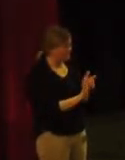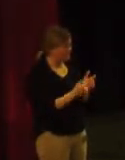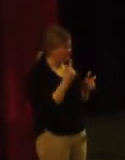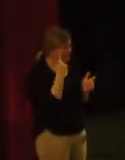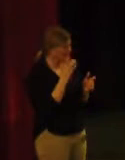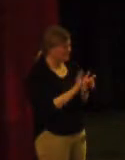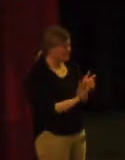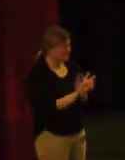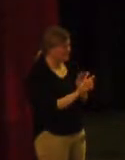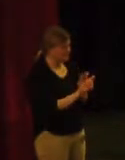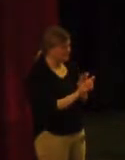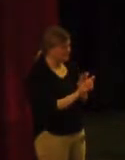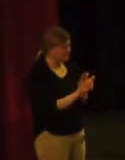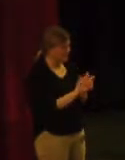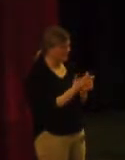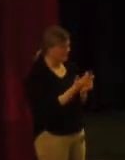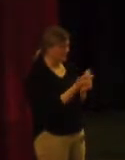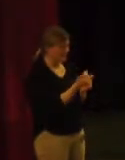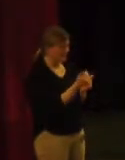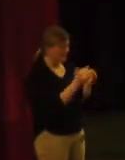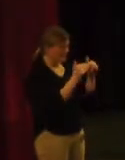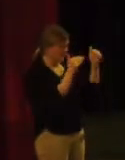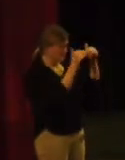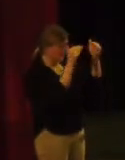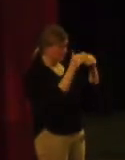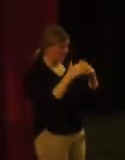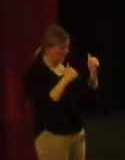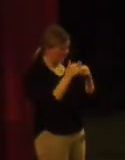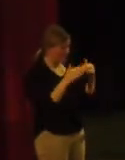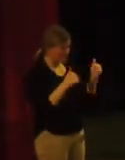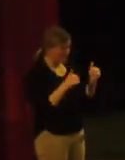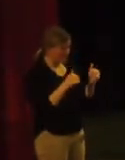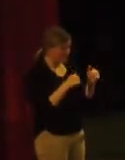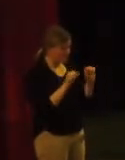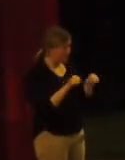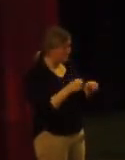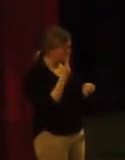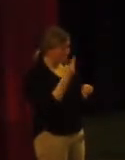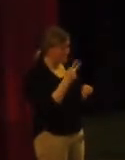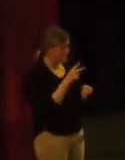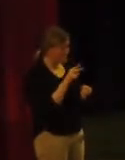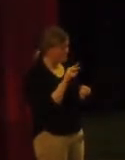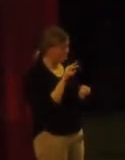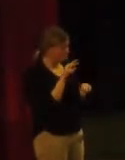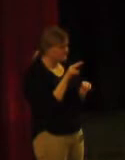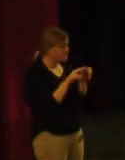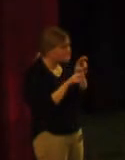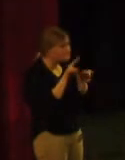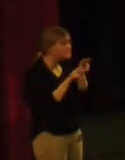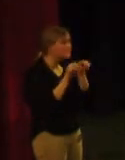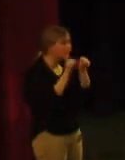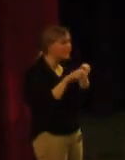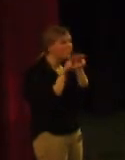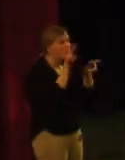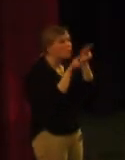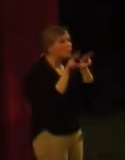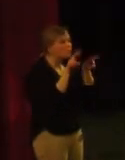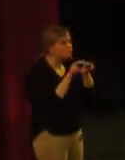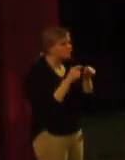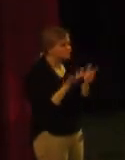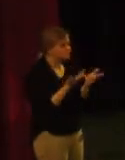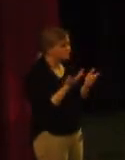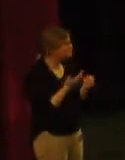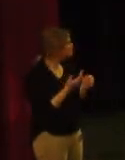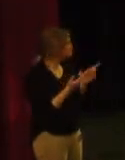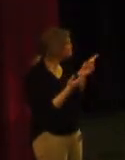I think about the equivalent of a 15-story building, and the plan is that they have a viewing area right here so you can look out across El Paso and Juarez. But this